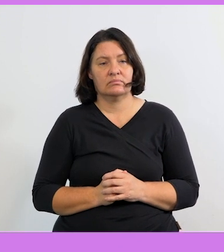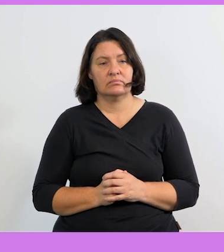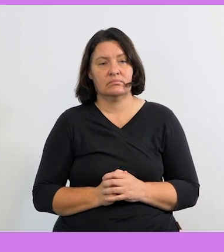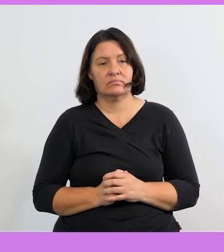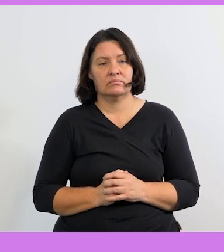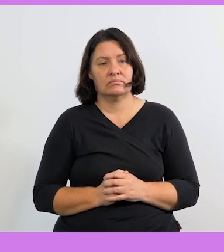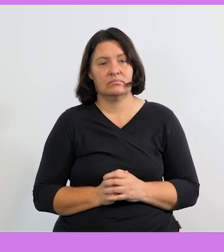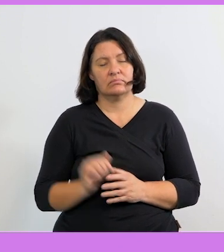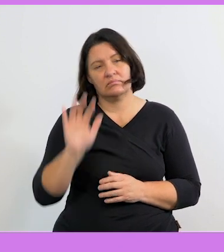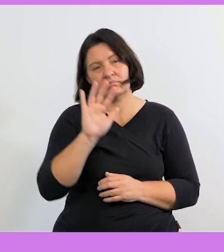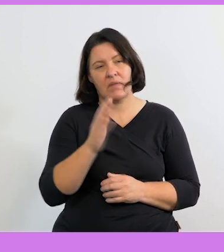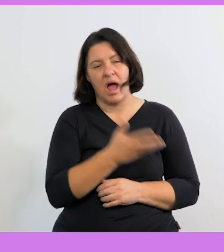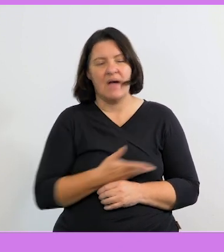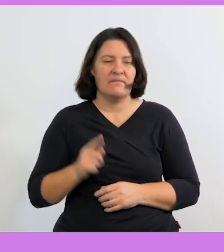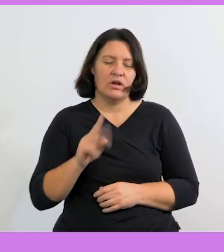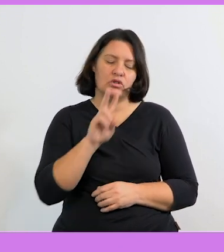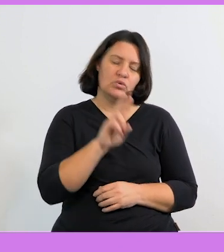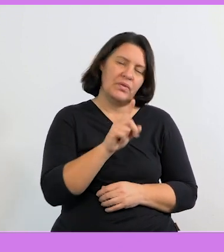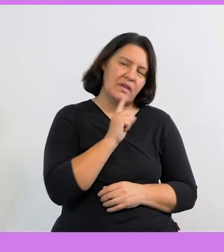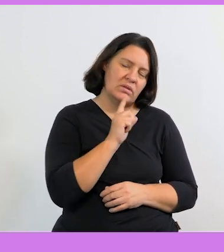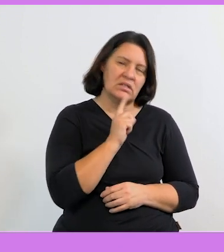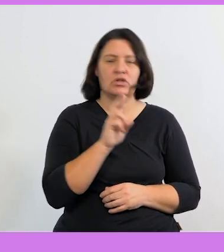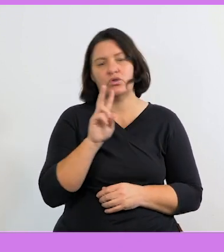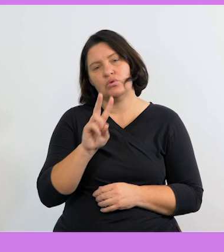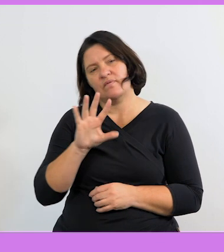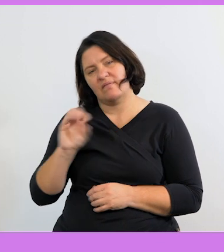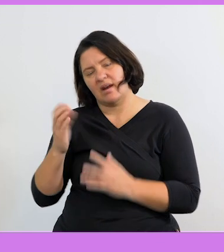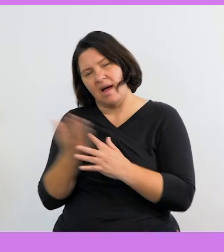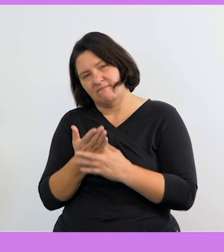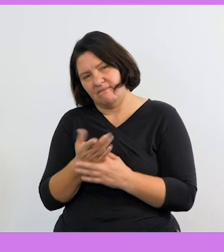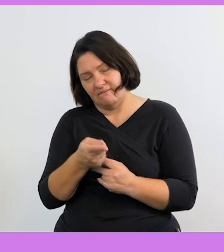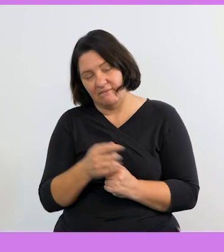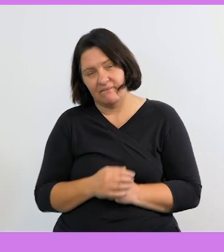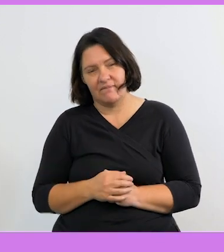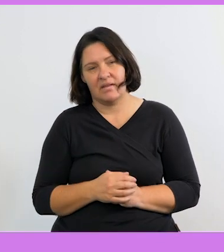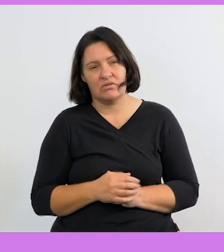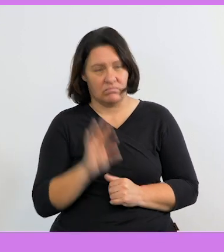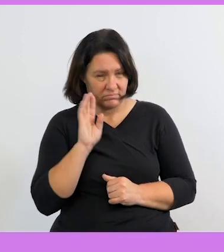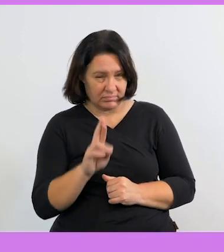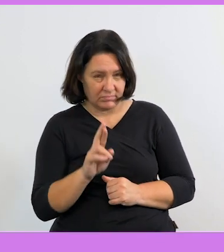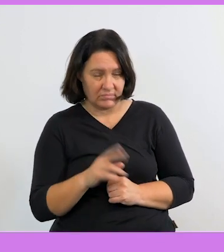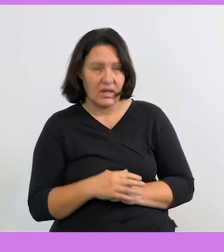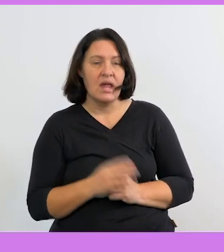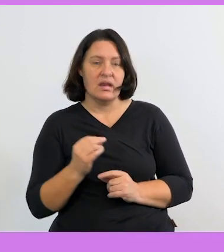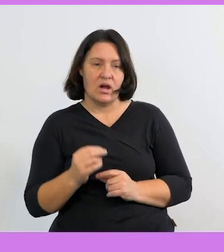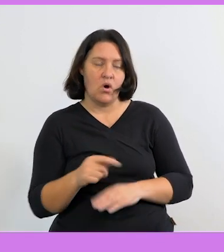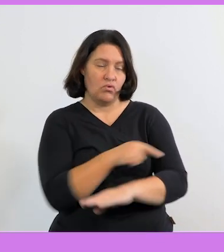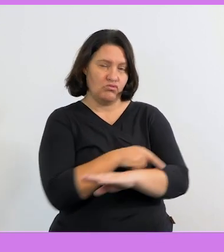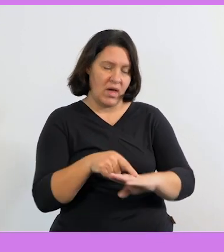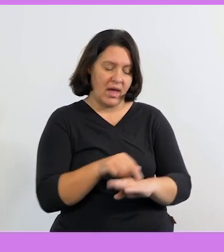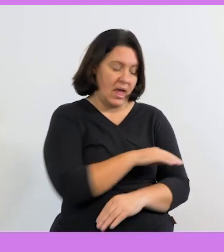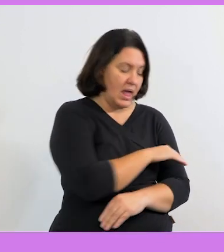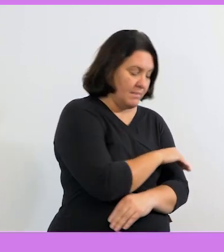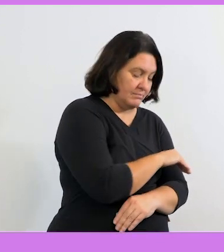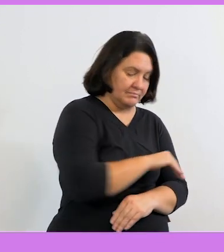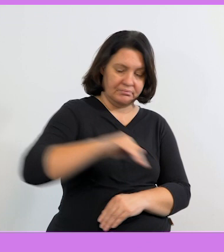And 2,250 will be halfway between 2,000 and 2,500 Rand. So I hope that makes sense. Now you take